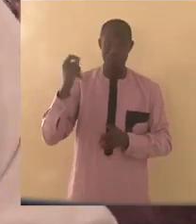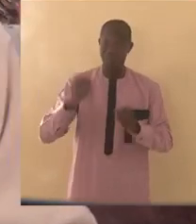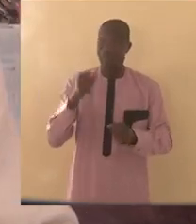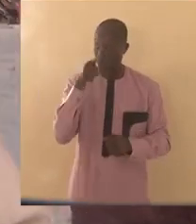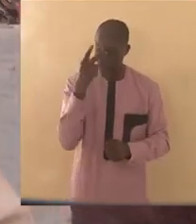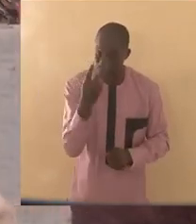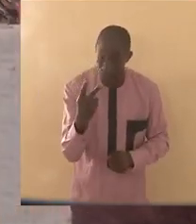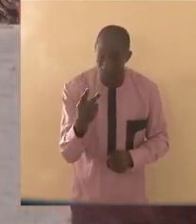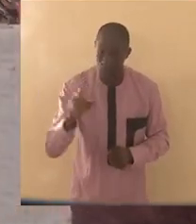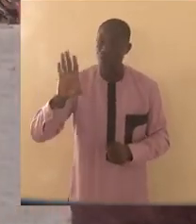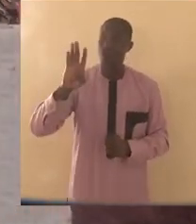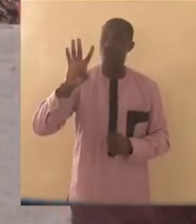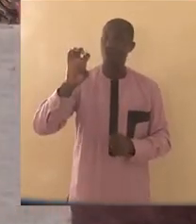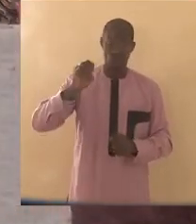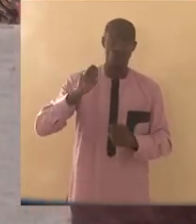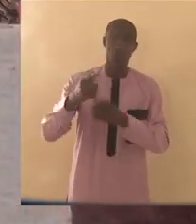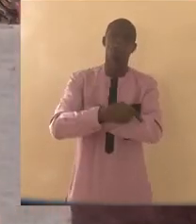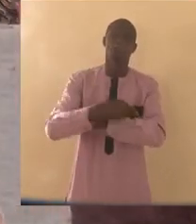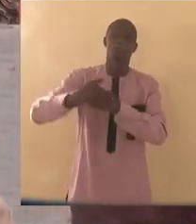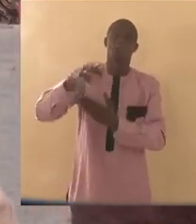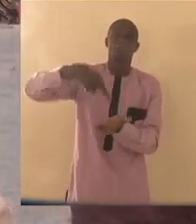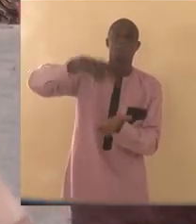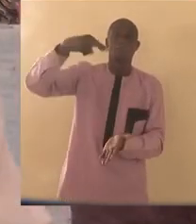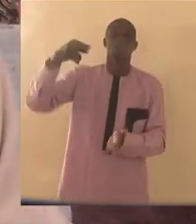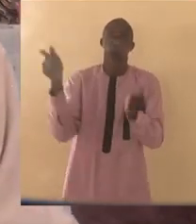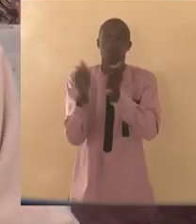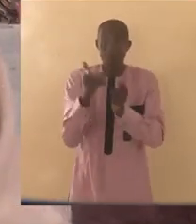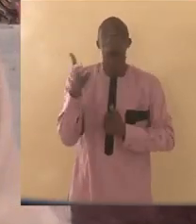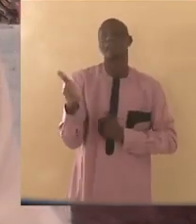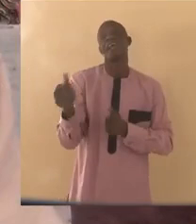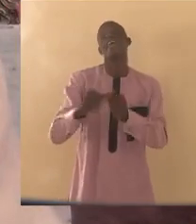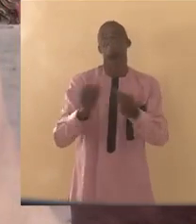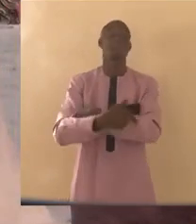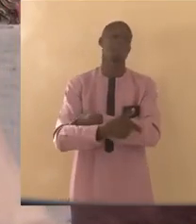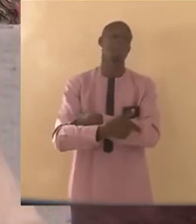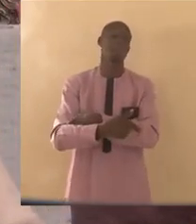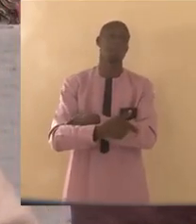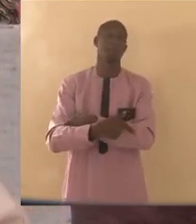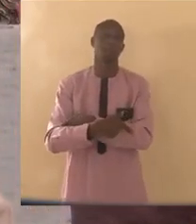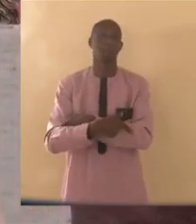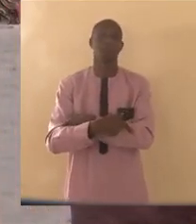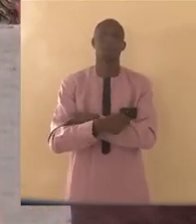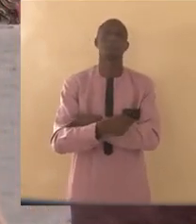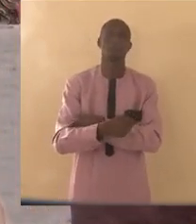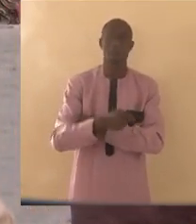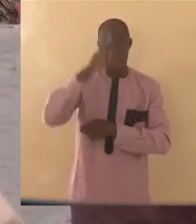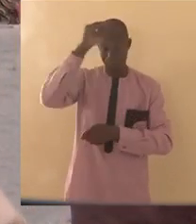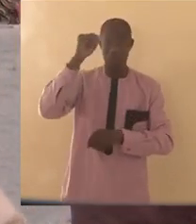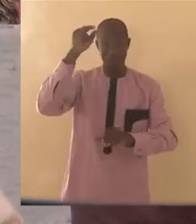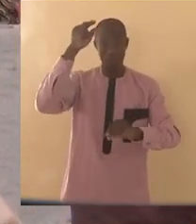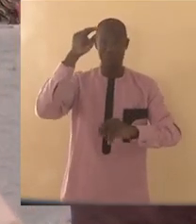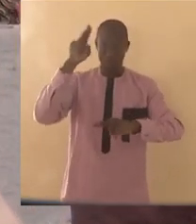Because, can you see, 40 days after the resurrection, they are still meeting there. They were meeting there every day. Ah, the man's sitting room had